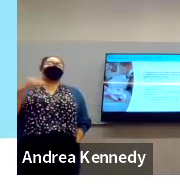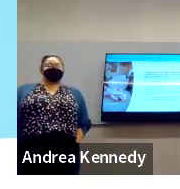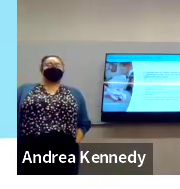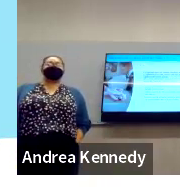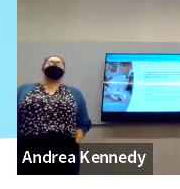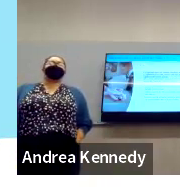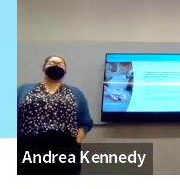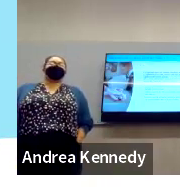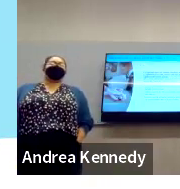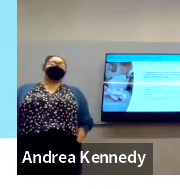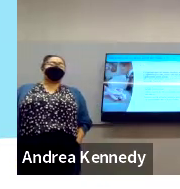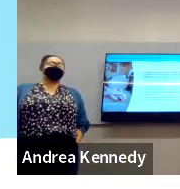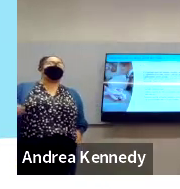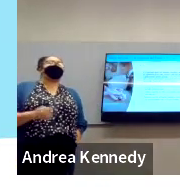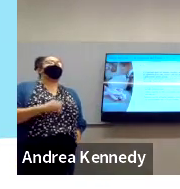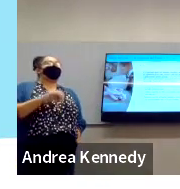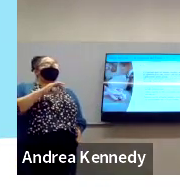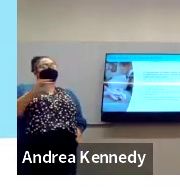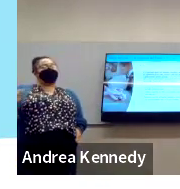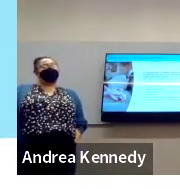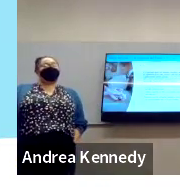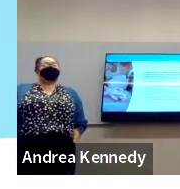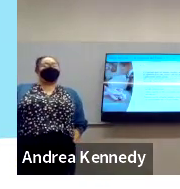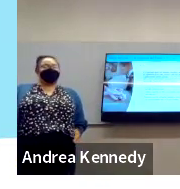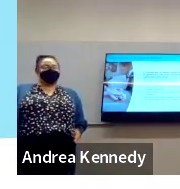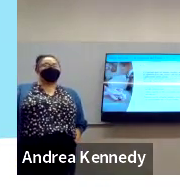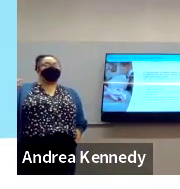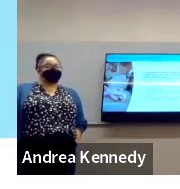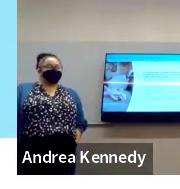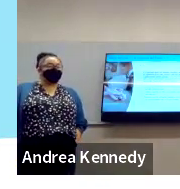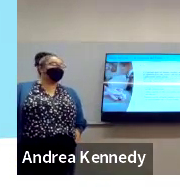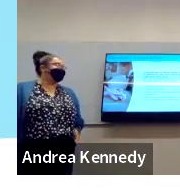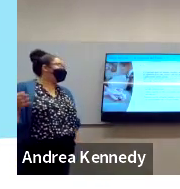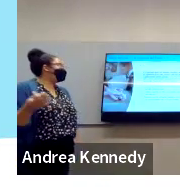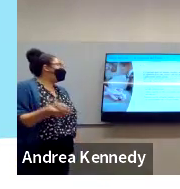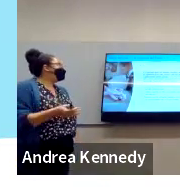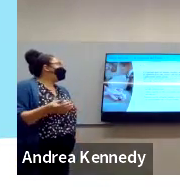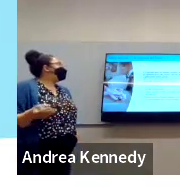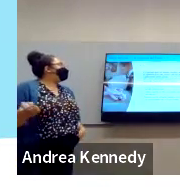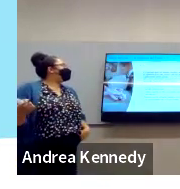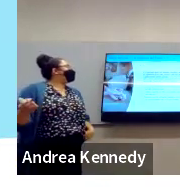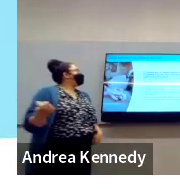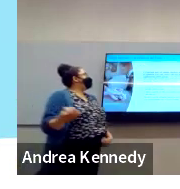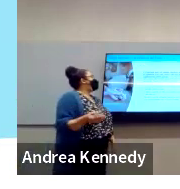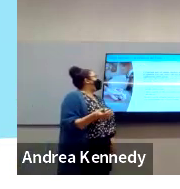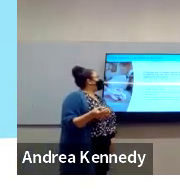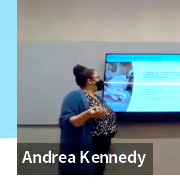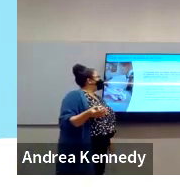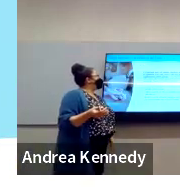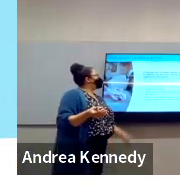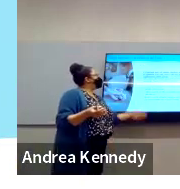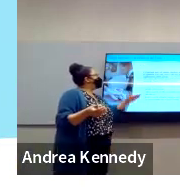just does not participate in this process and they do not file a petition with the city,